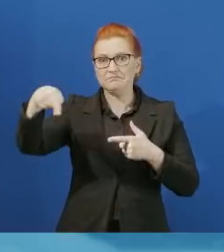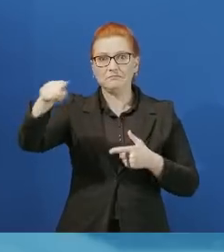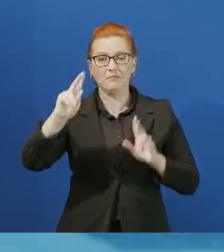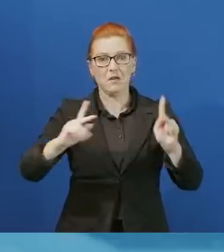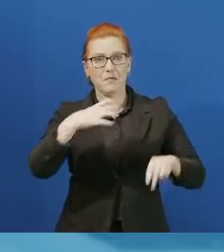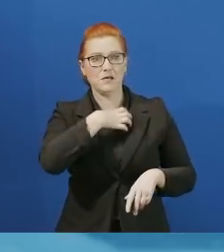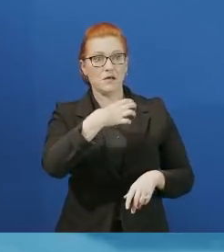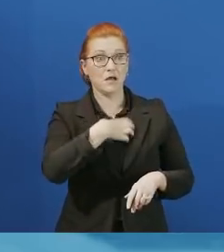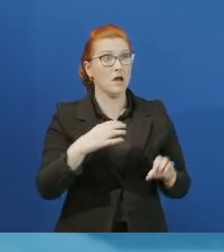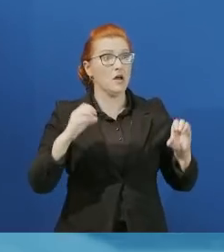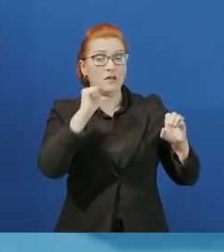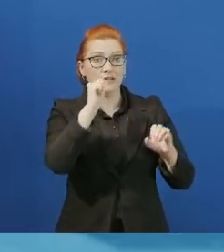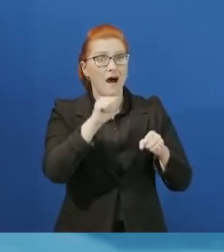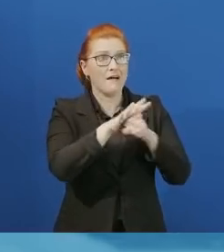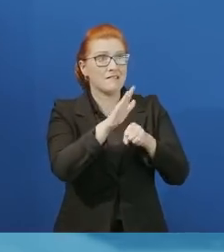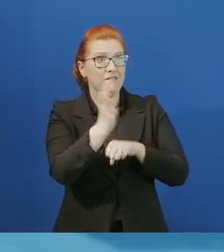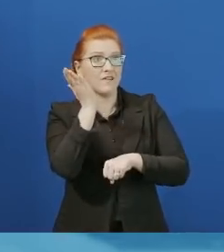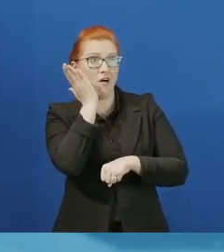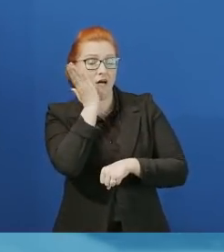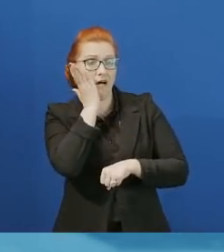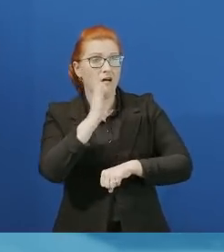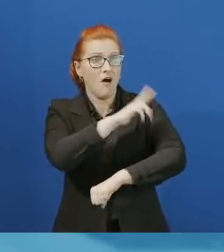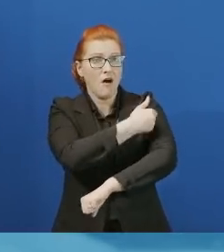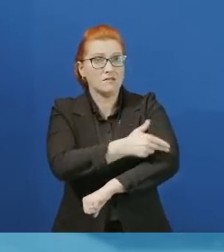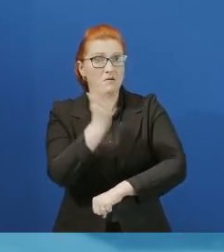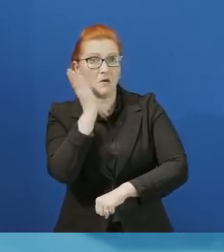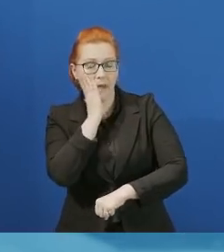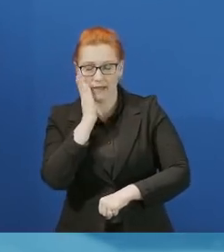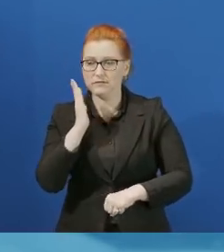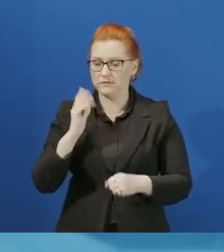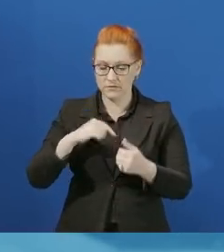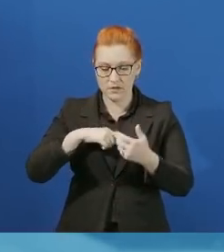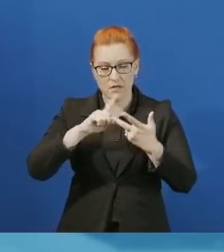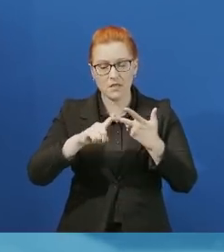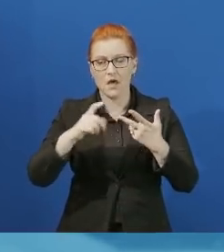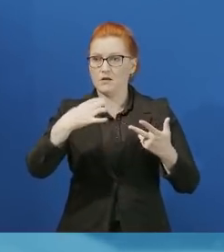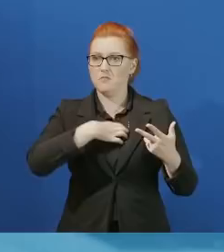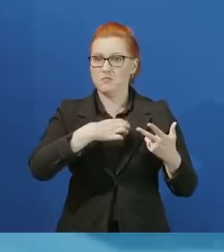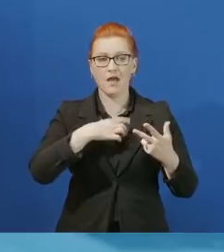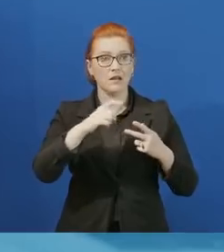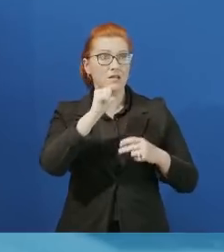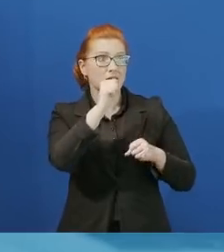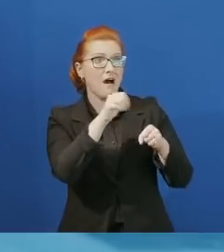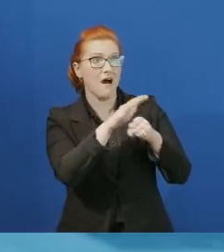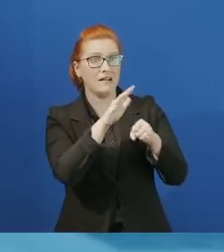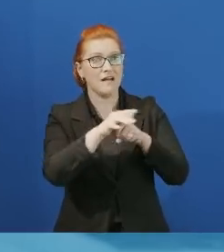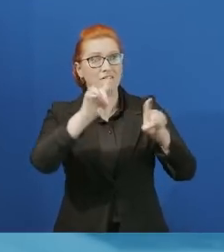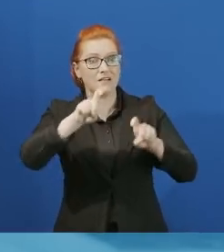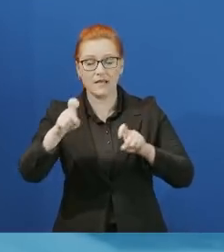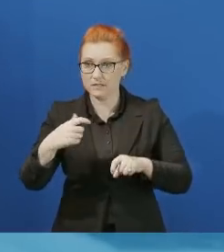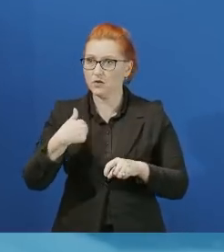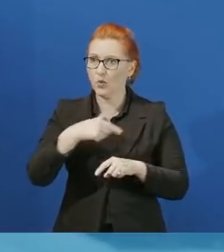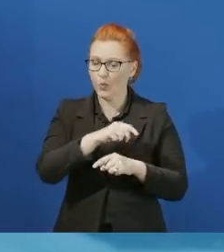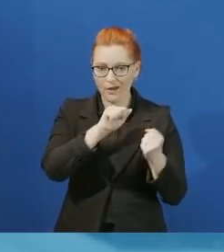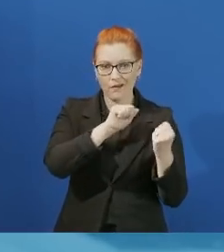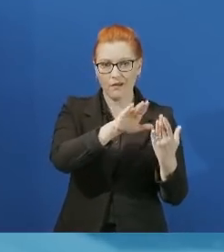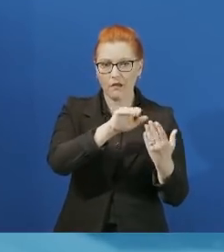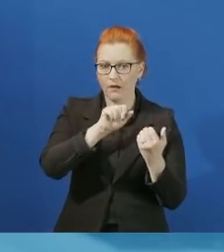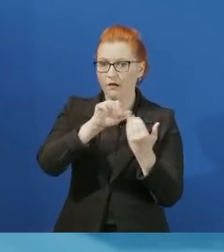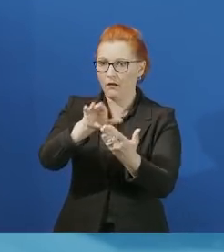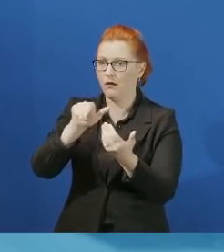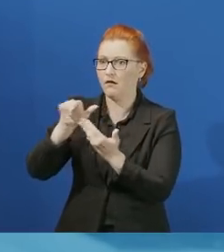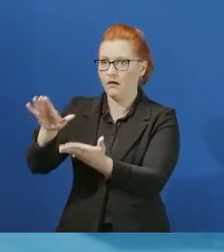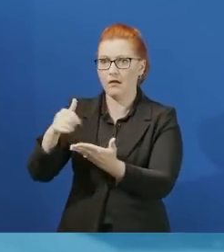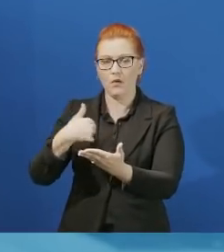problems and situations in turn. It has all been so that we can care for the individuals that